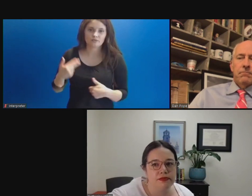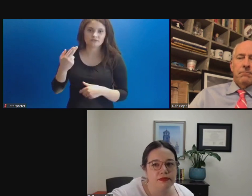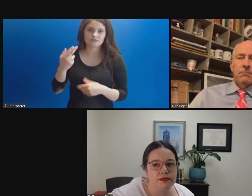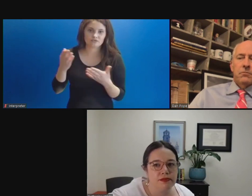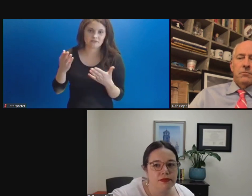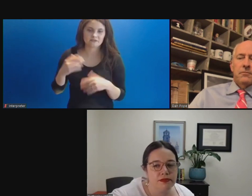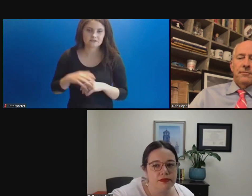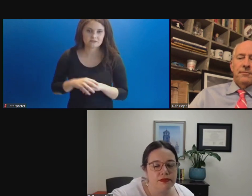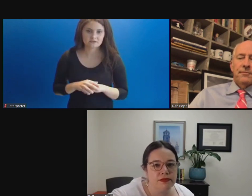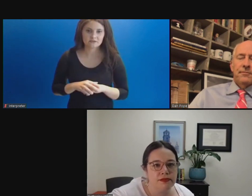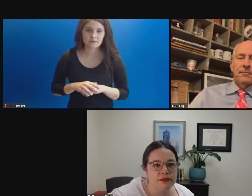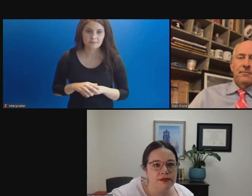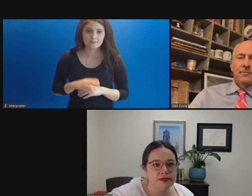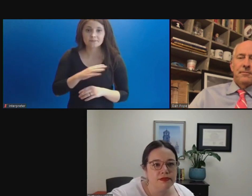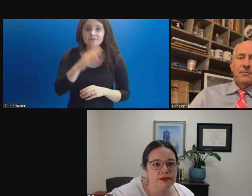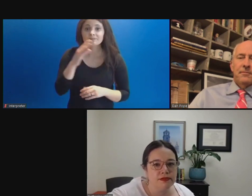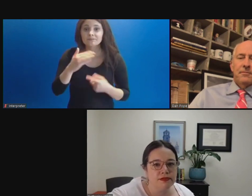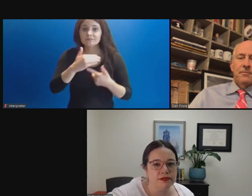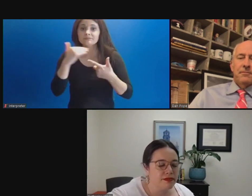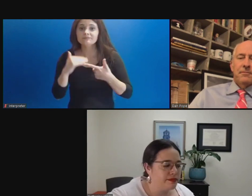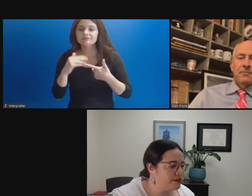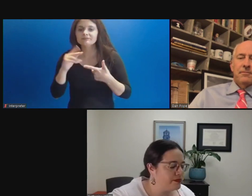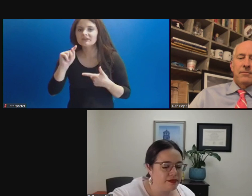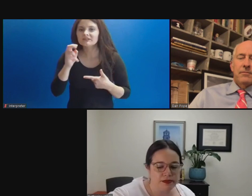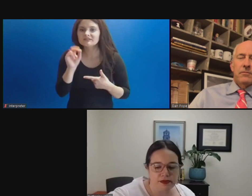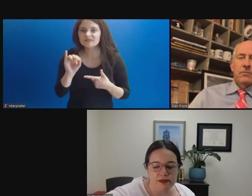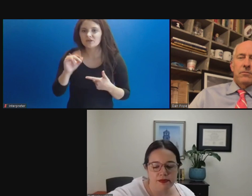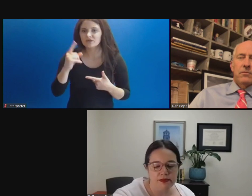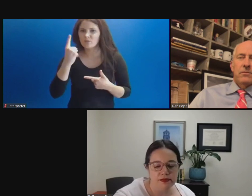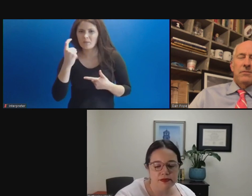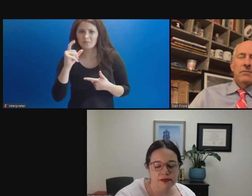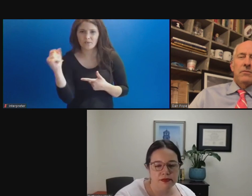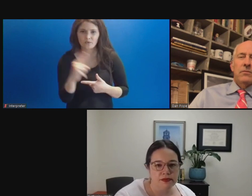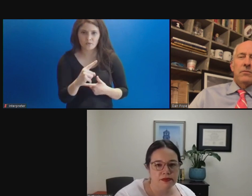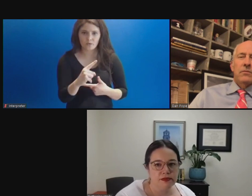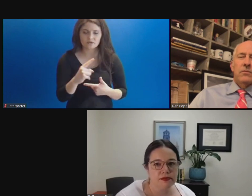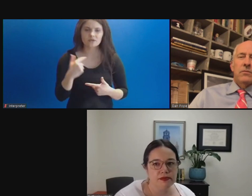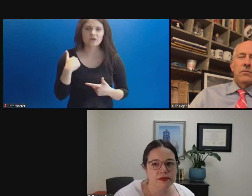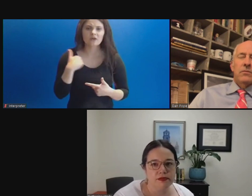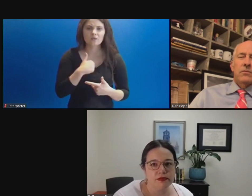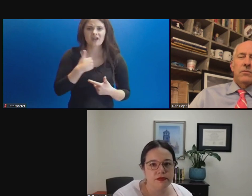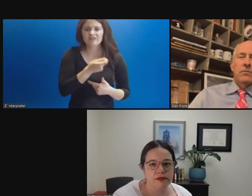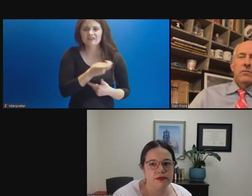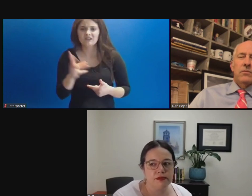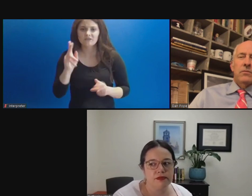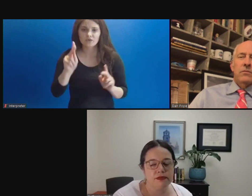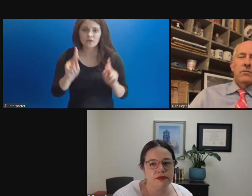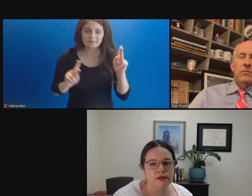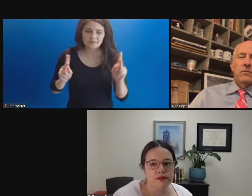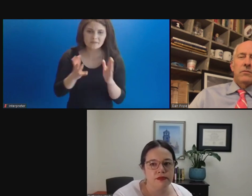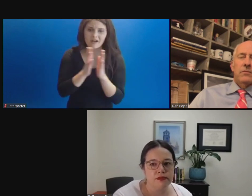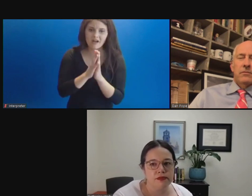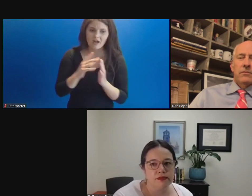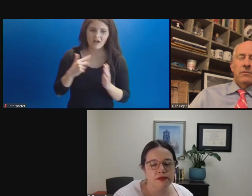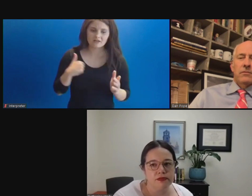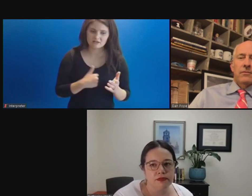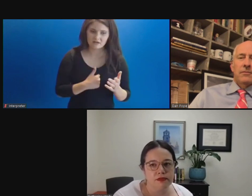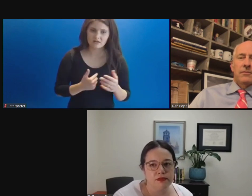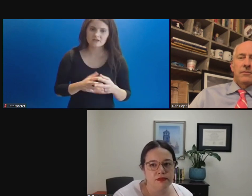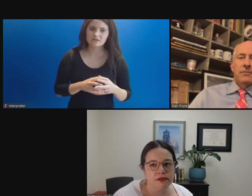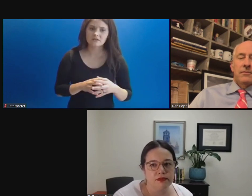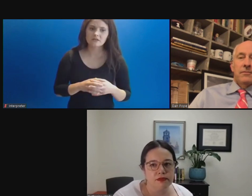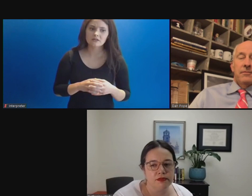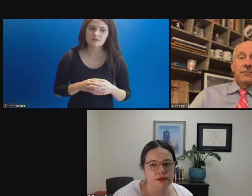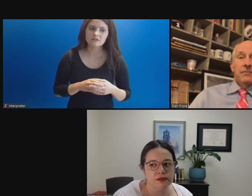Terry? Yes, ma'am. One more question. We've had several folks ask us about if